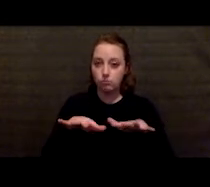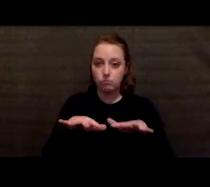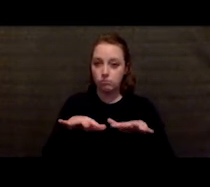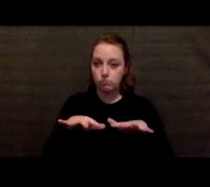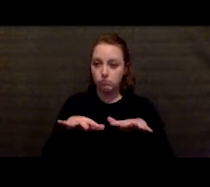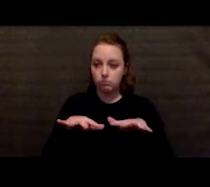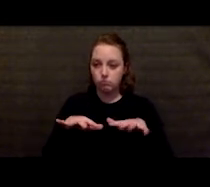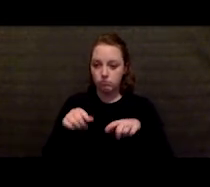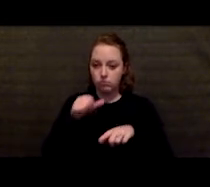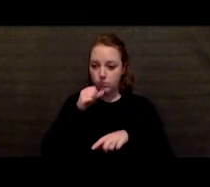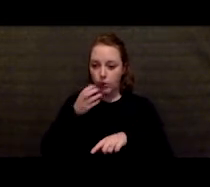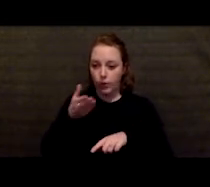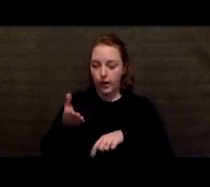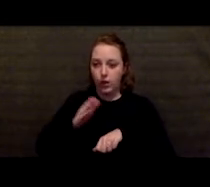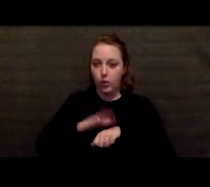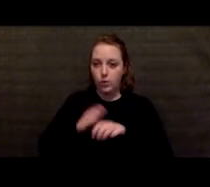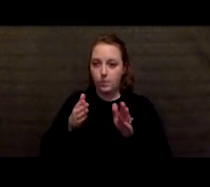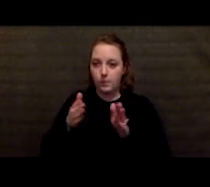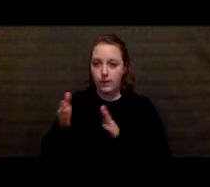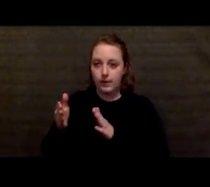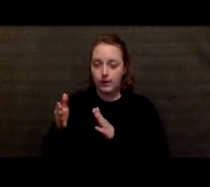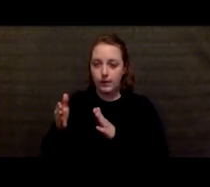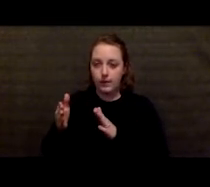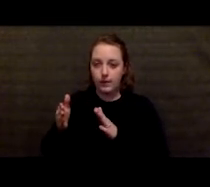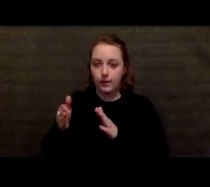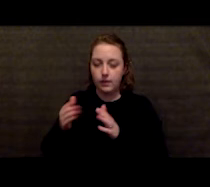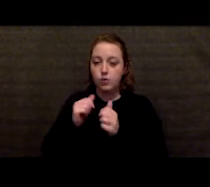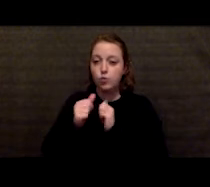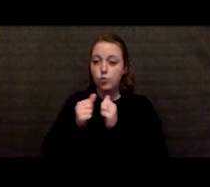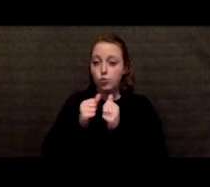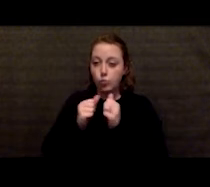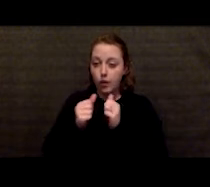that plan. The track would be on Paul Tyson, right?